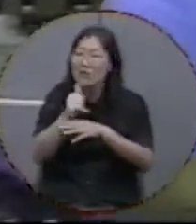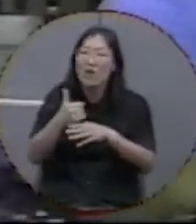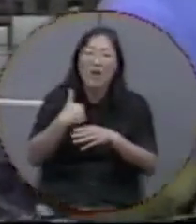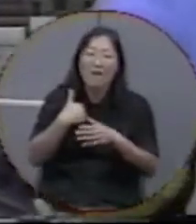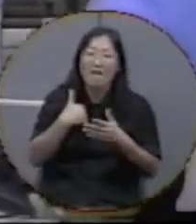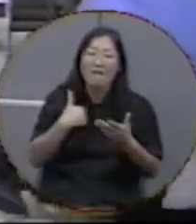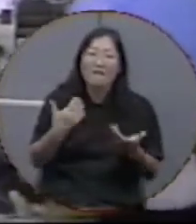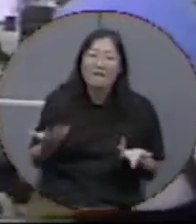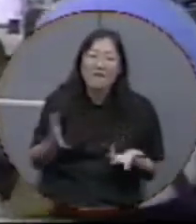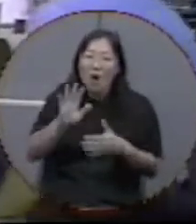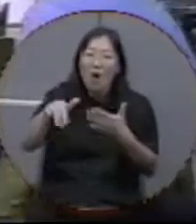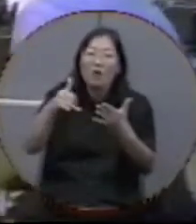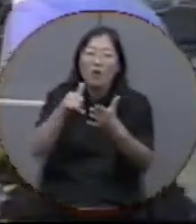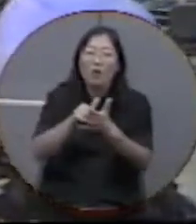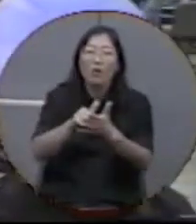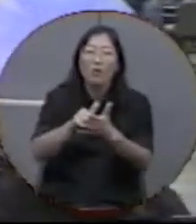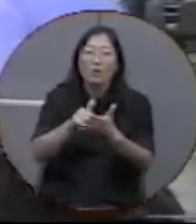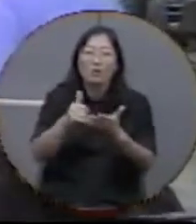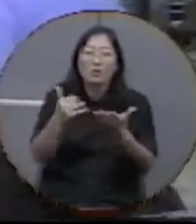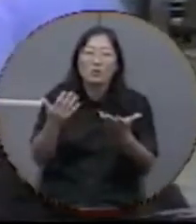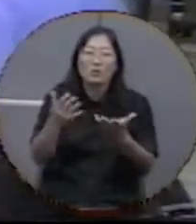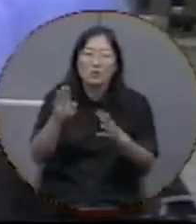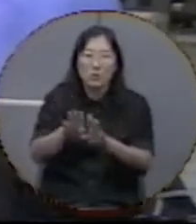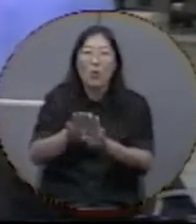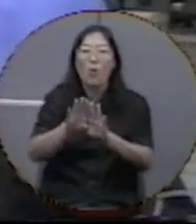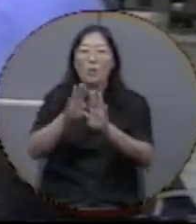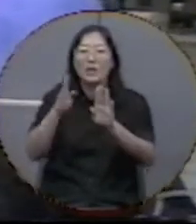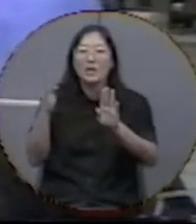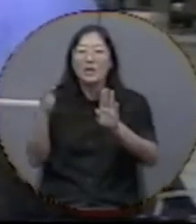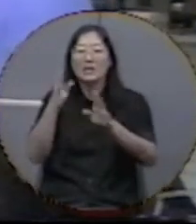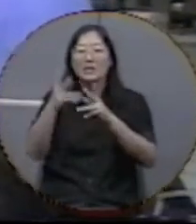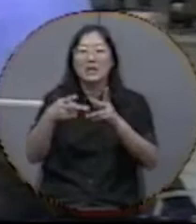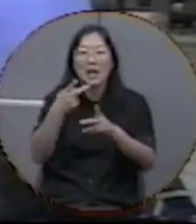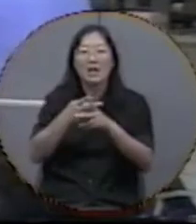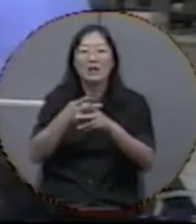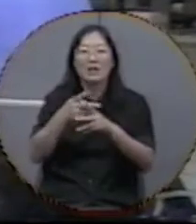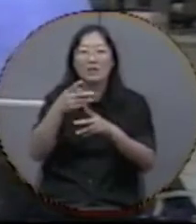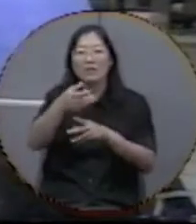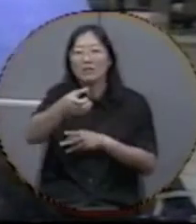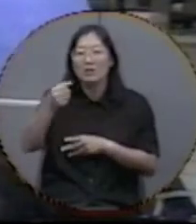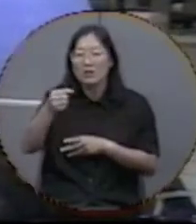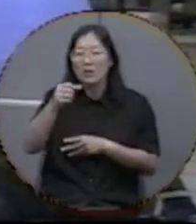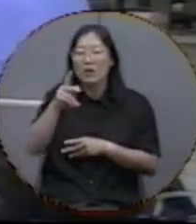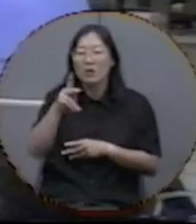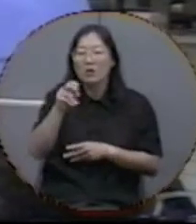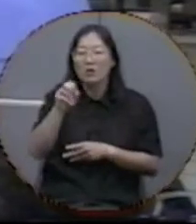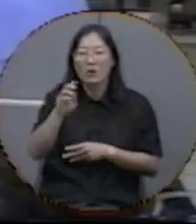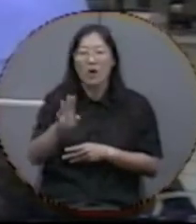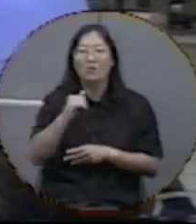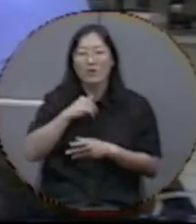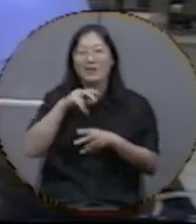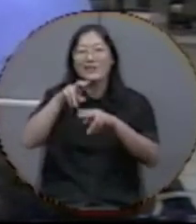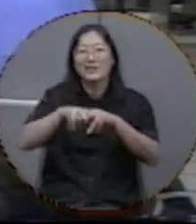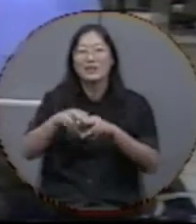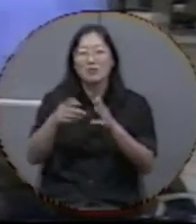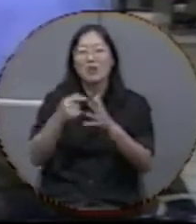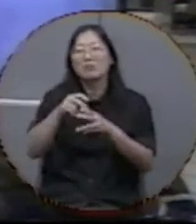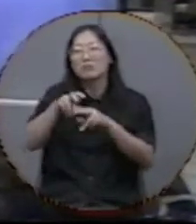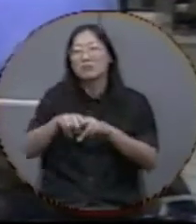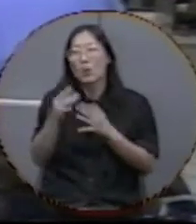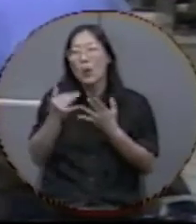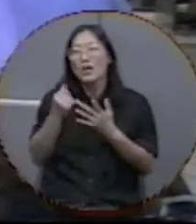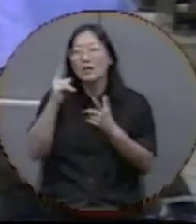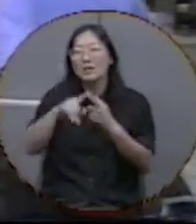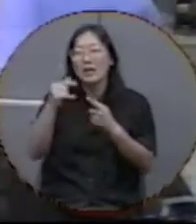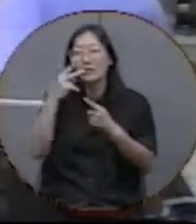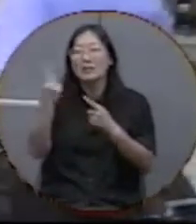don't have all of those open type of doorknob. So I just sit and wait until somebody either is coming